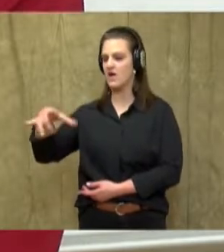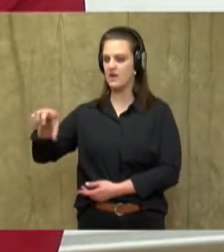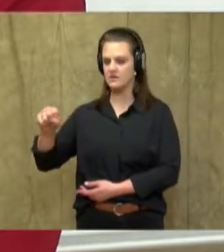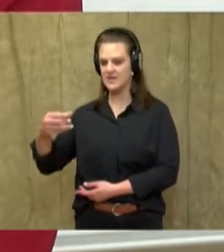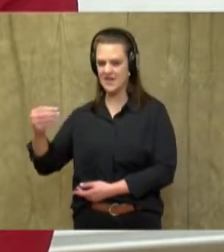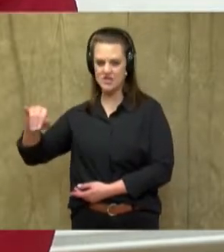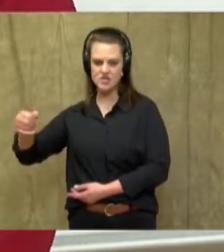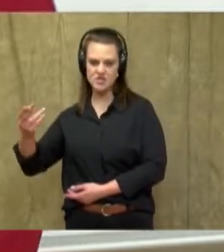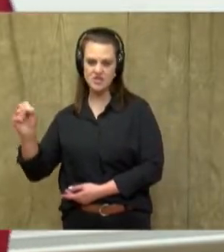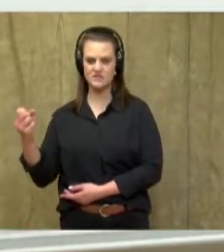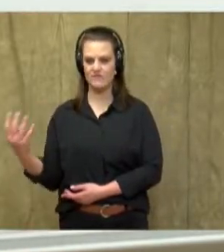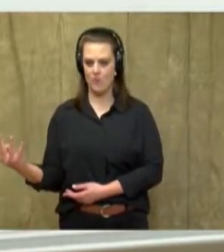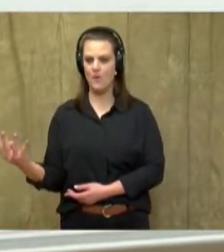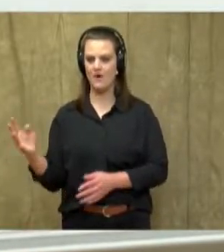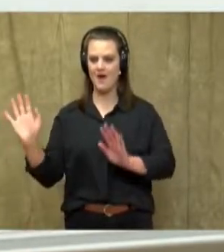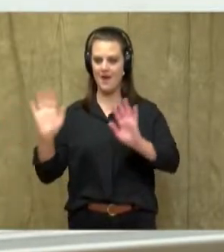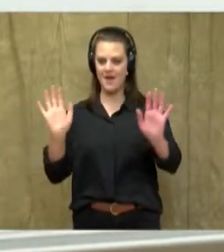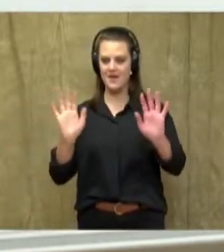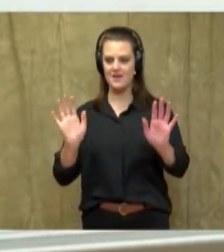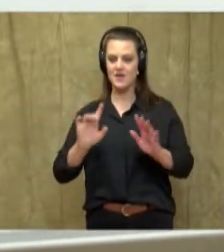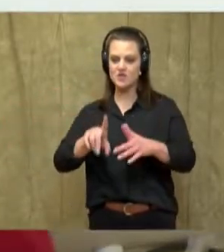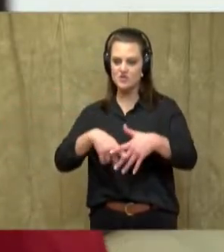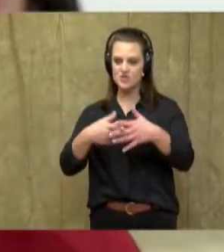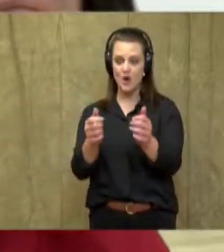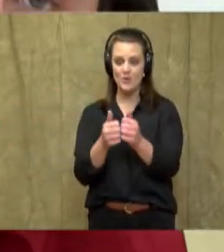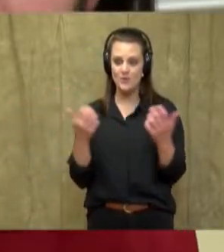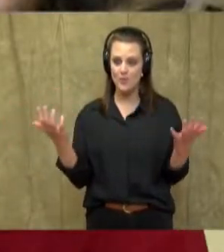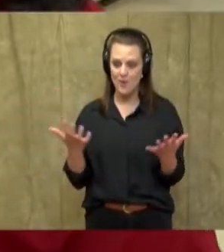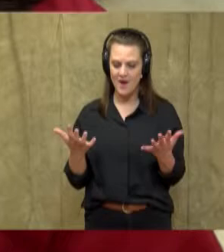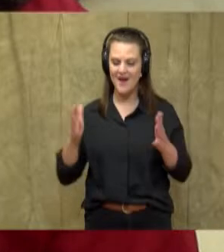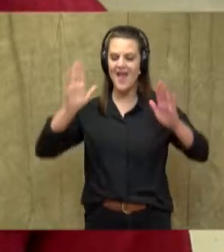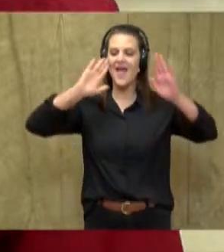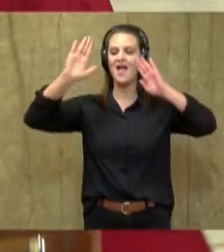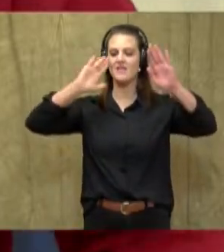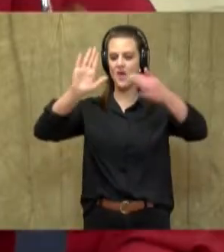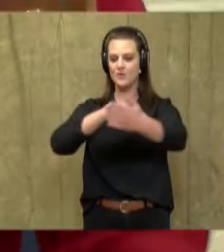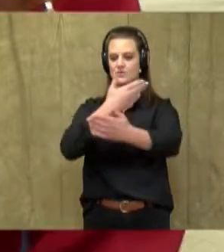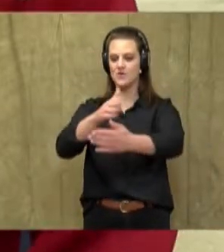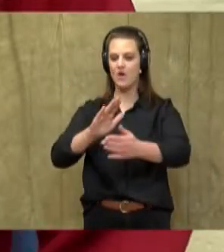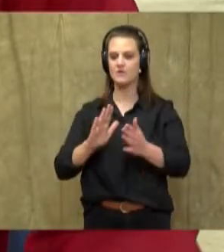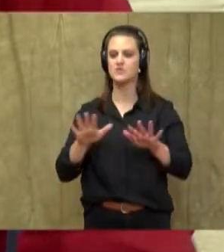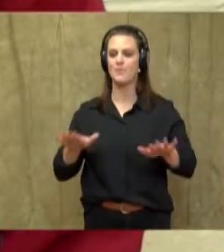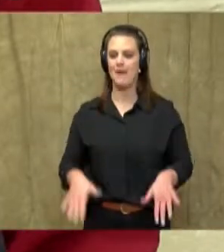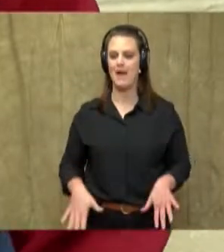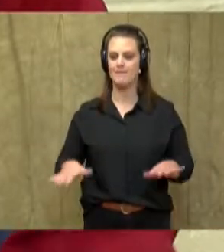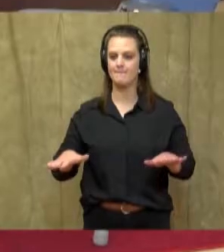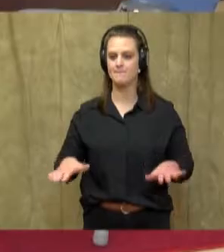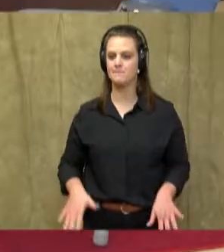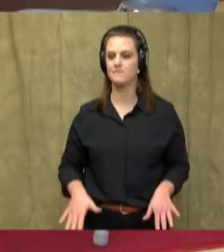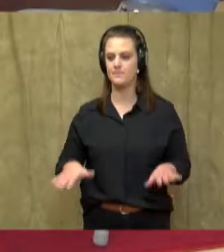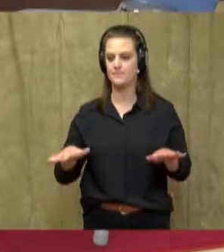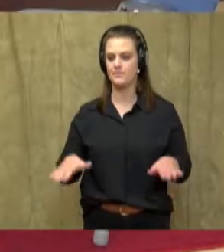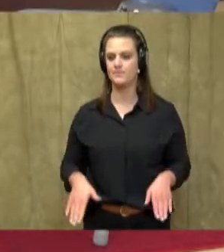4. Let's start off, as we have been, with our hello song. Pat?